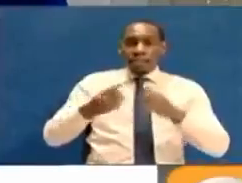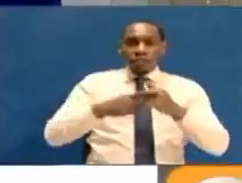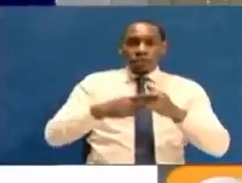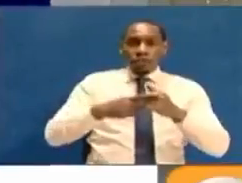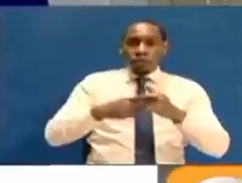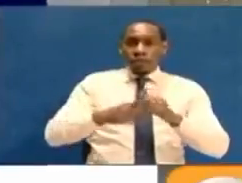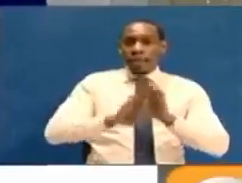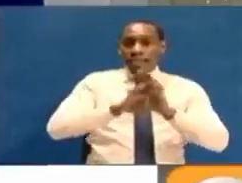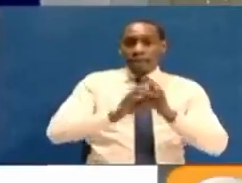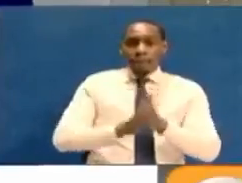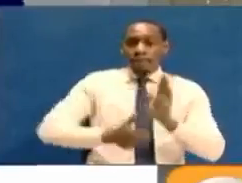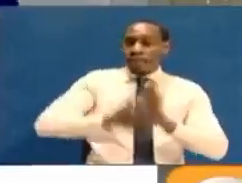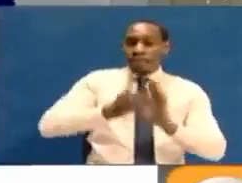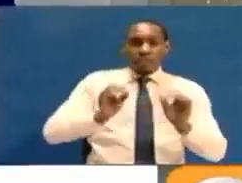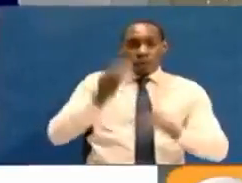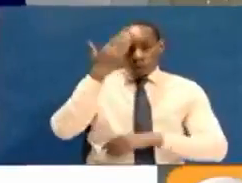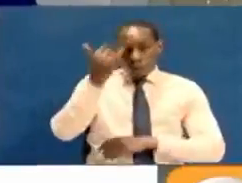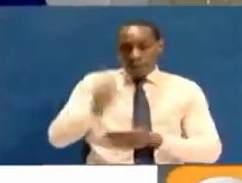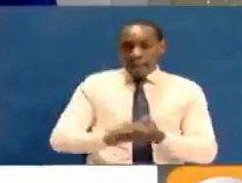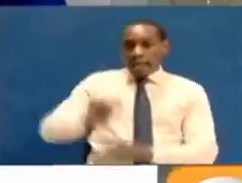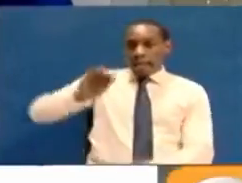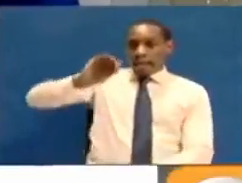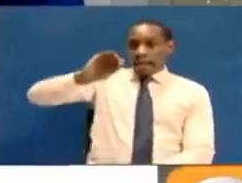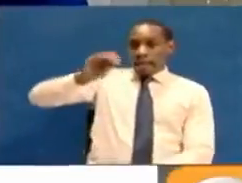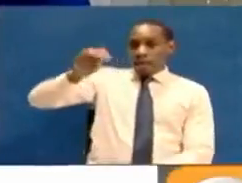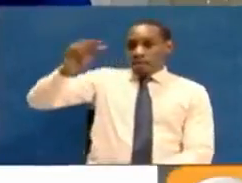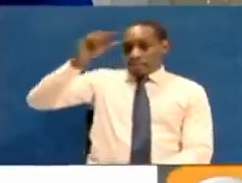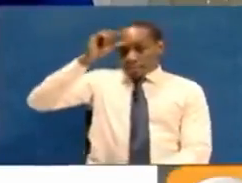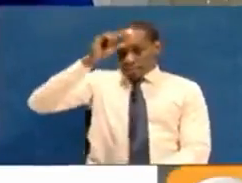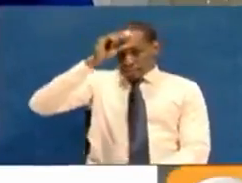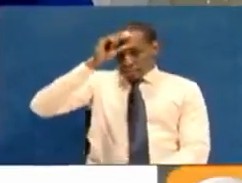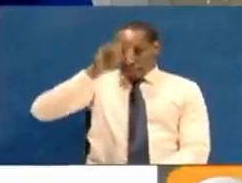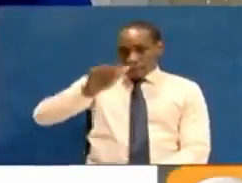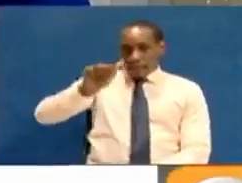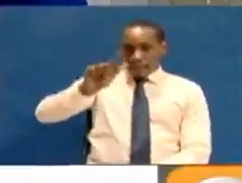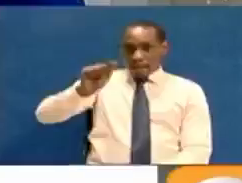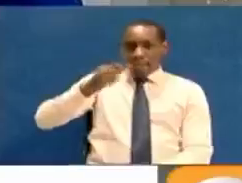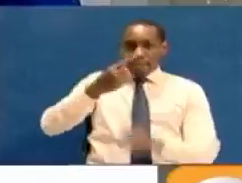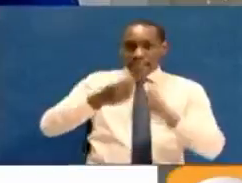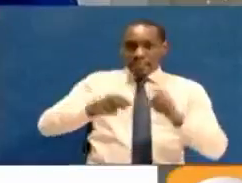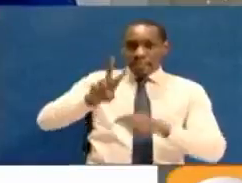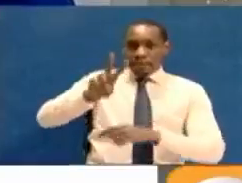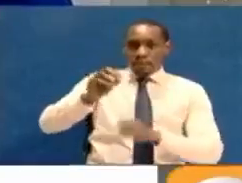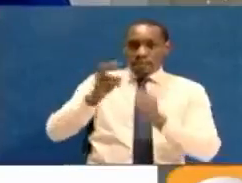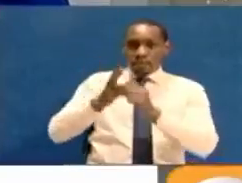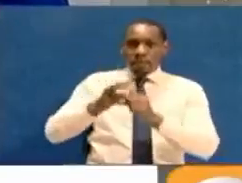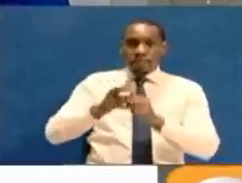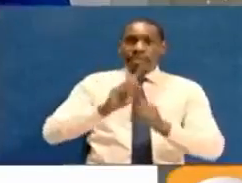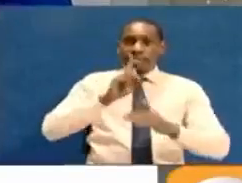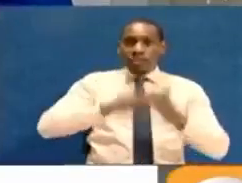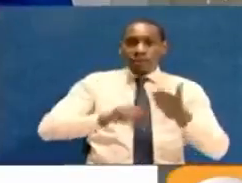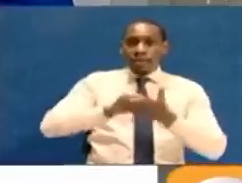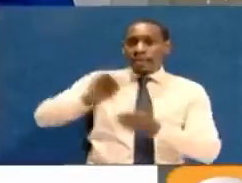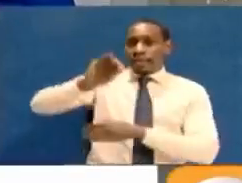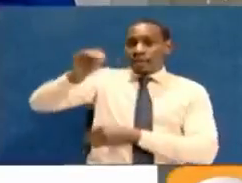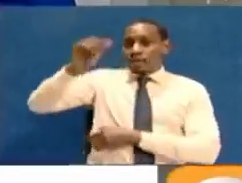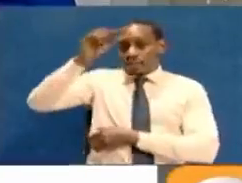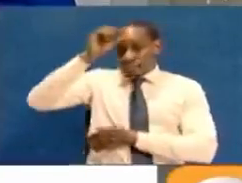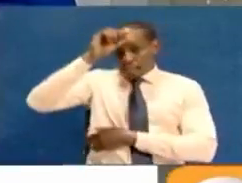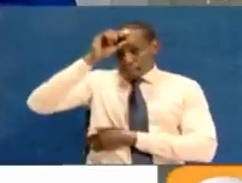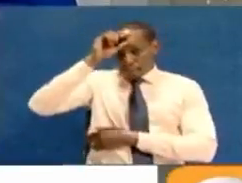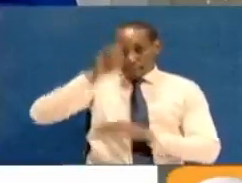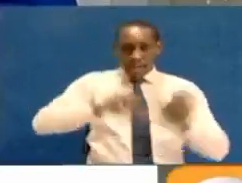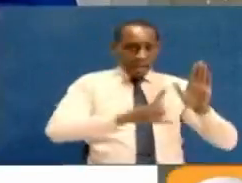so fast. Why? The County Governments Act of 2012 that states, and I quote, that a county government legislation